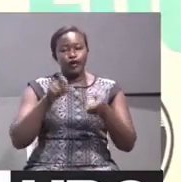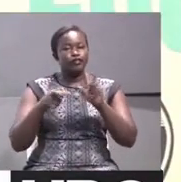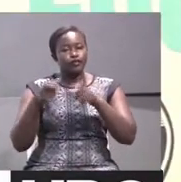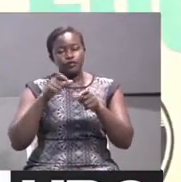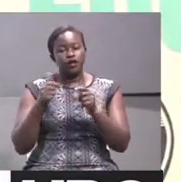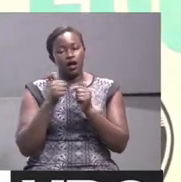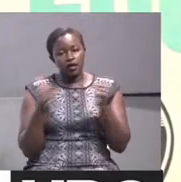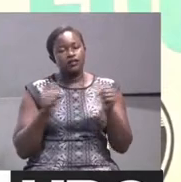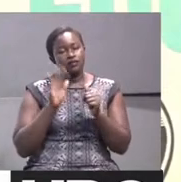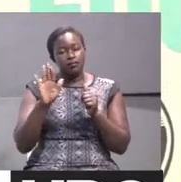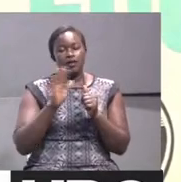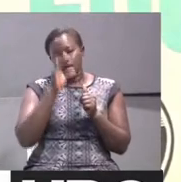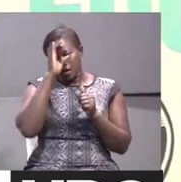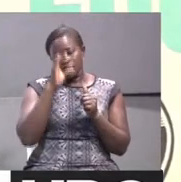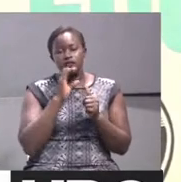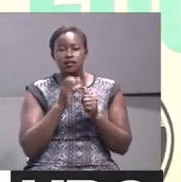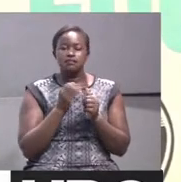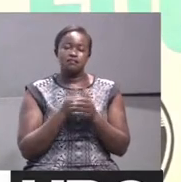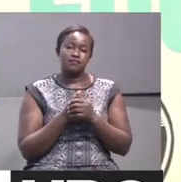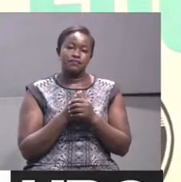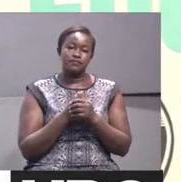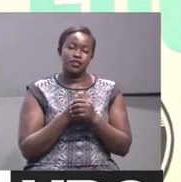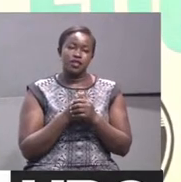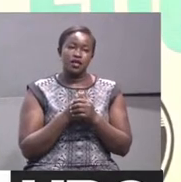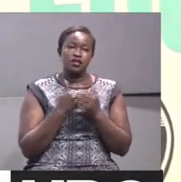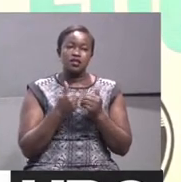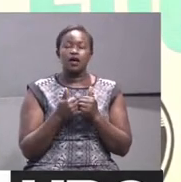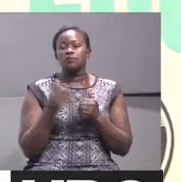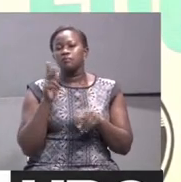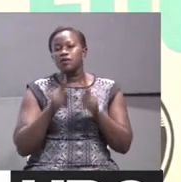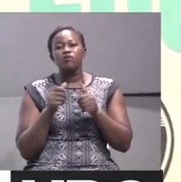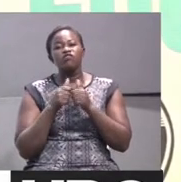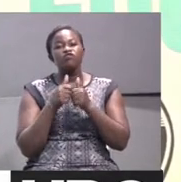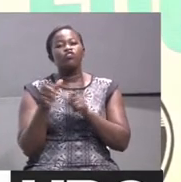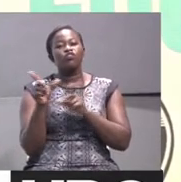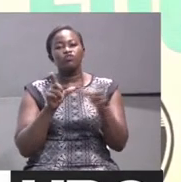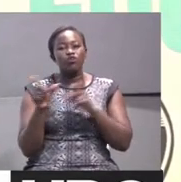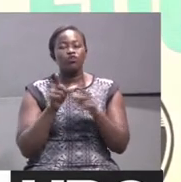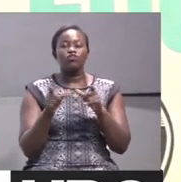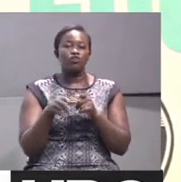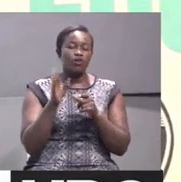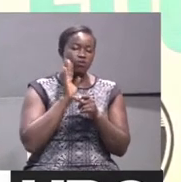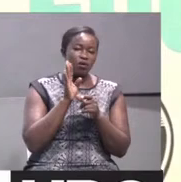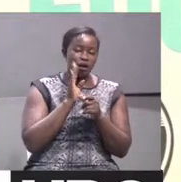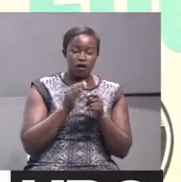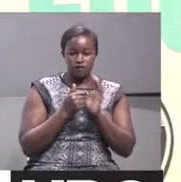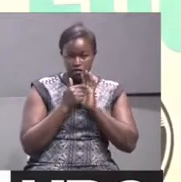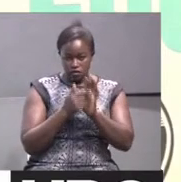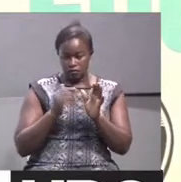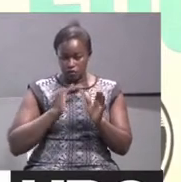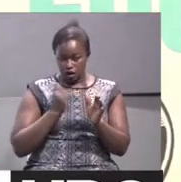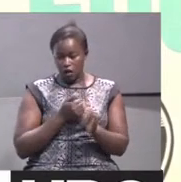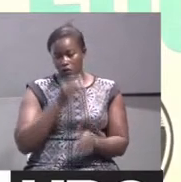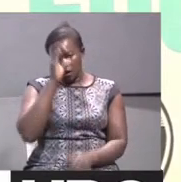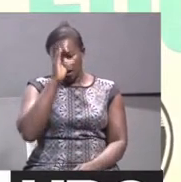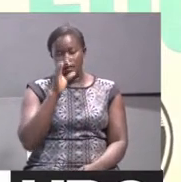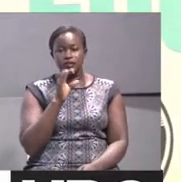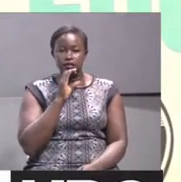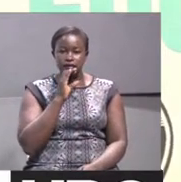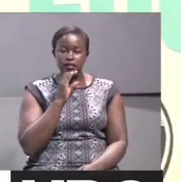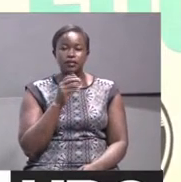won on local propaganda. For example, our candidate was labeled